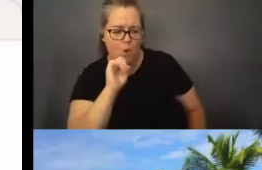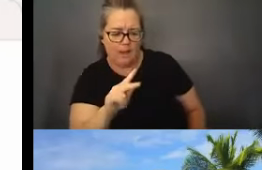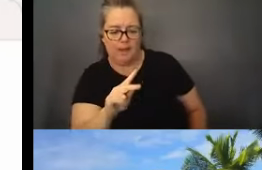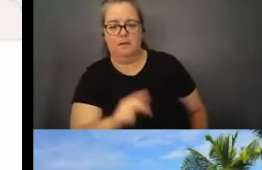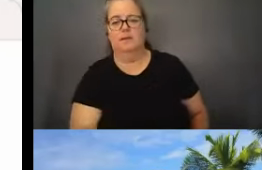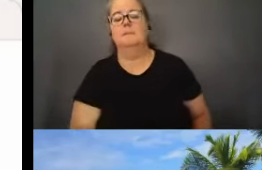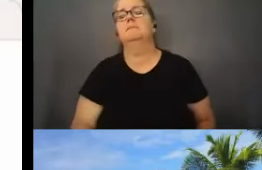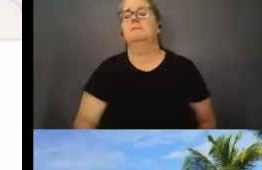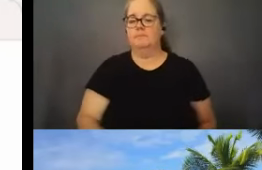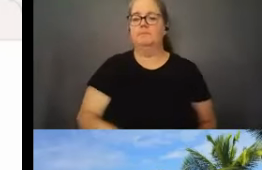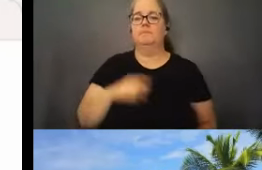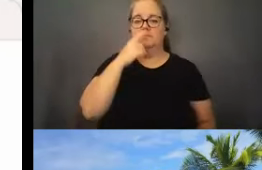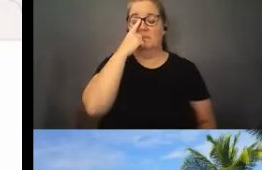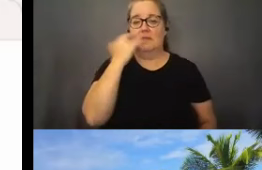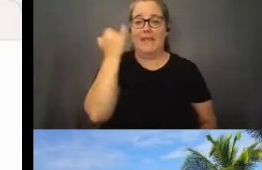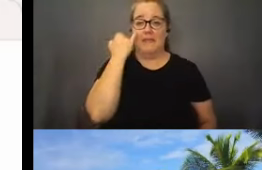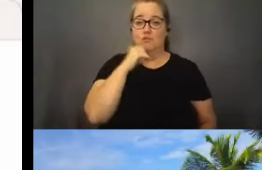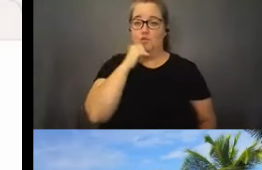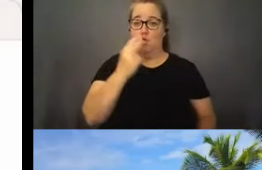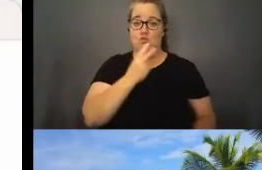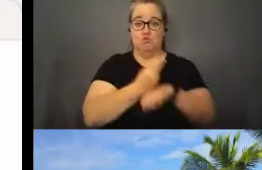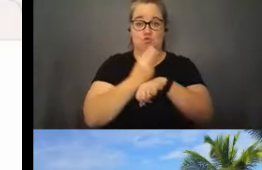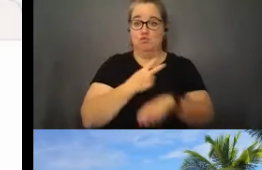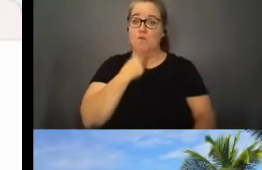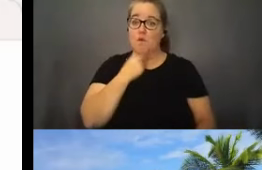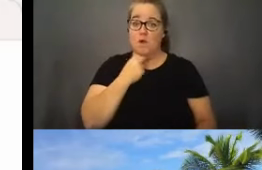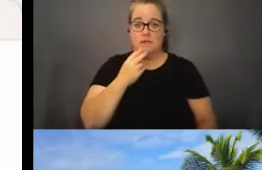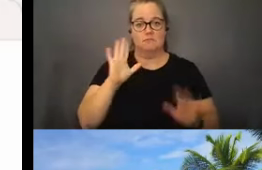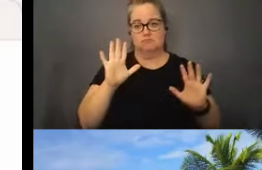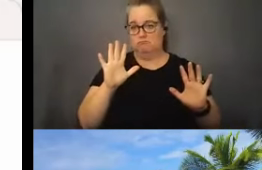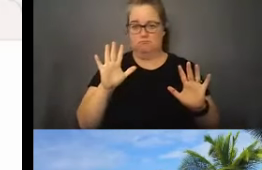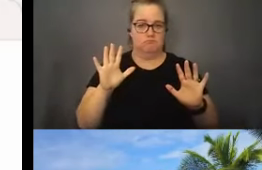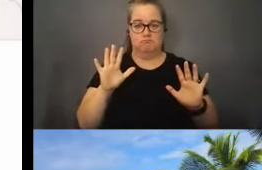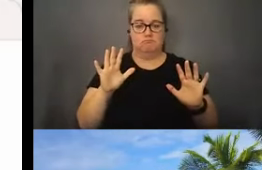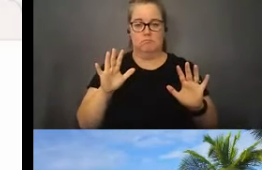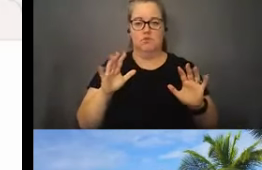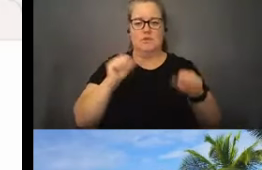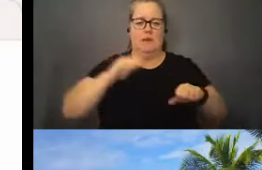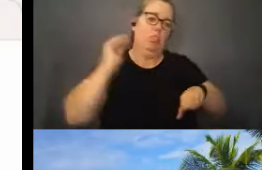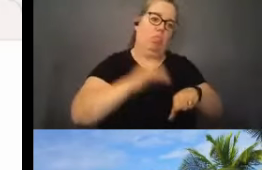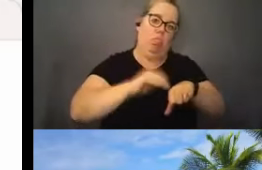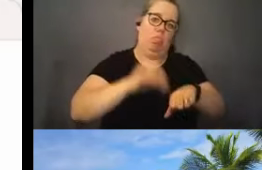Now, if you don't use your voice, that's fine. You can just tap really hard.